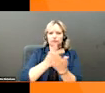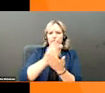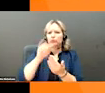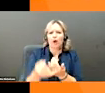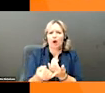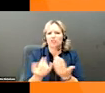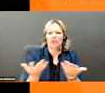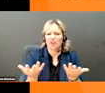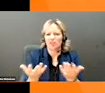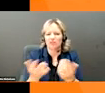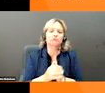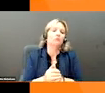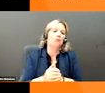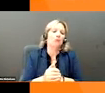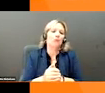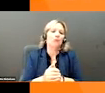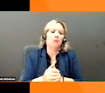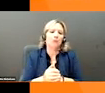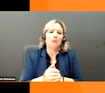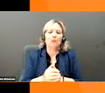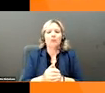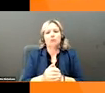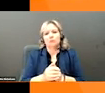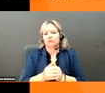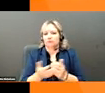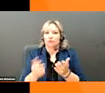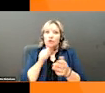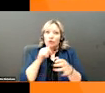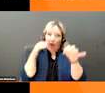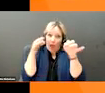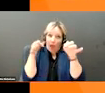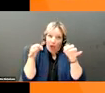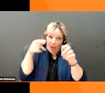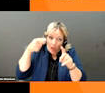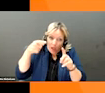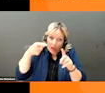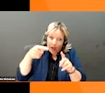it's typically a really high level outline of,